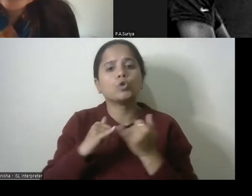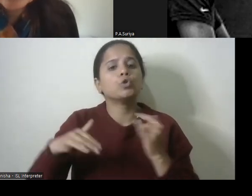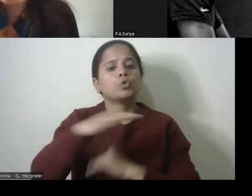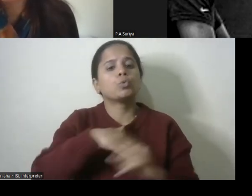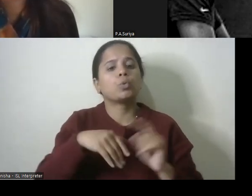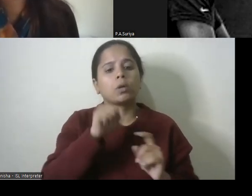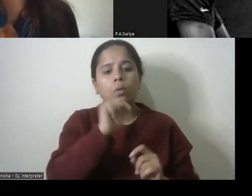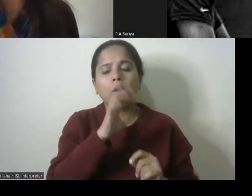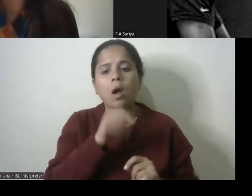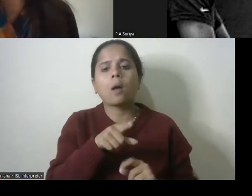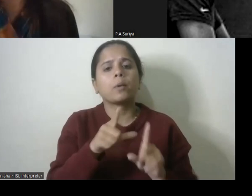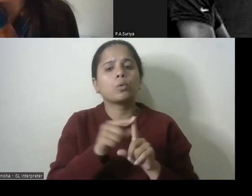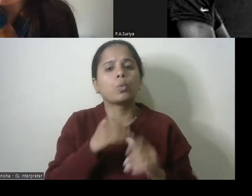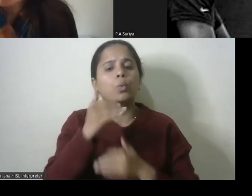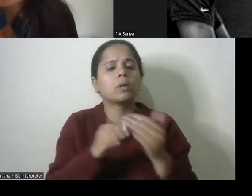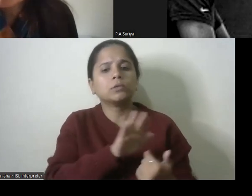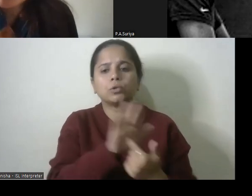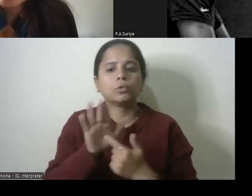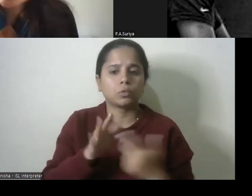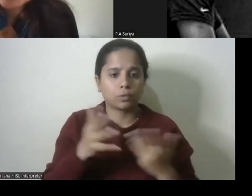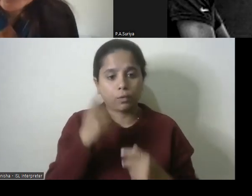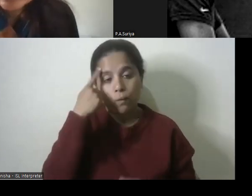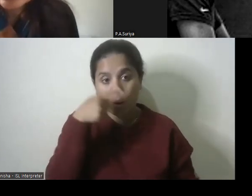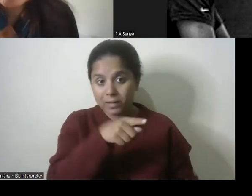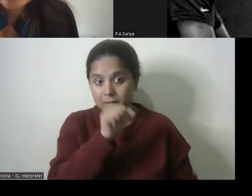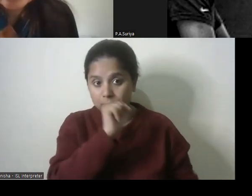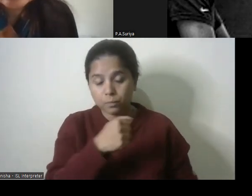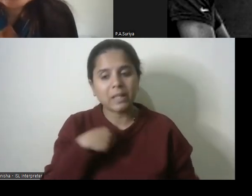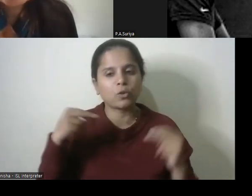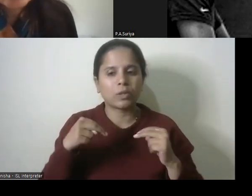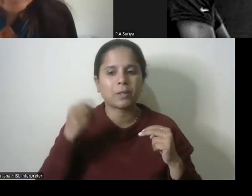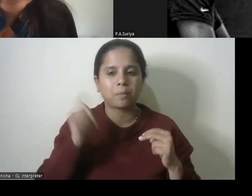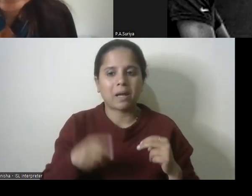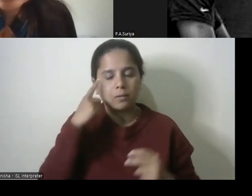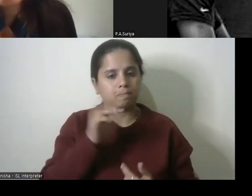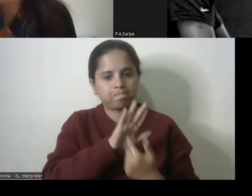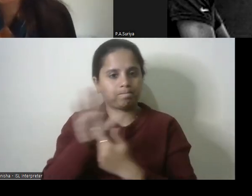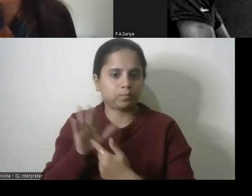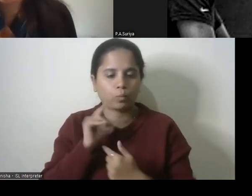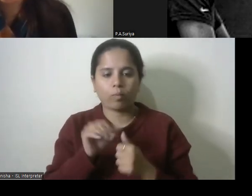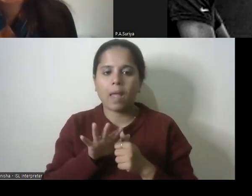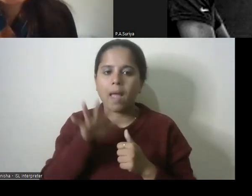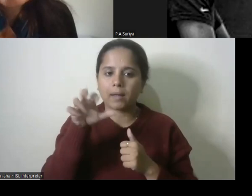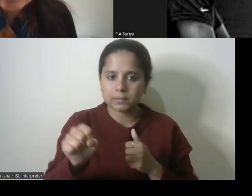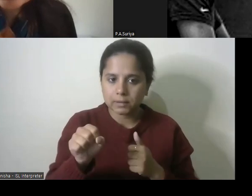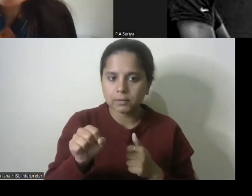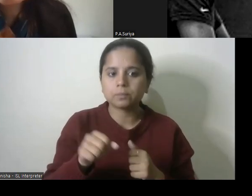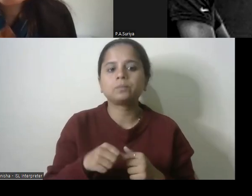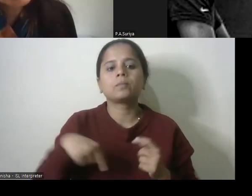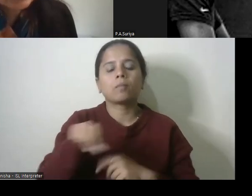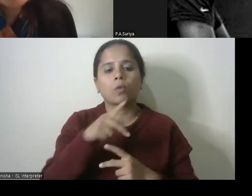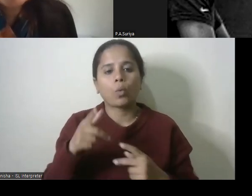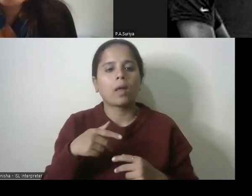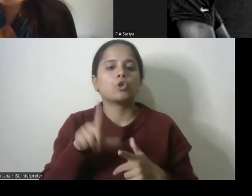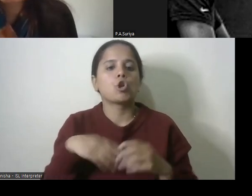will materially reproduce themselves. And for that, we really need to pay attention to having access to livelihoods